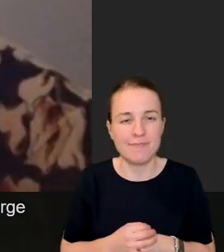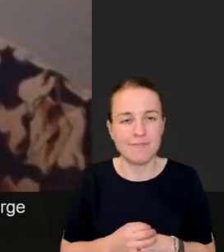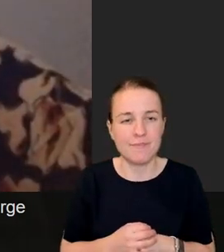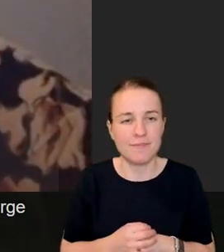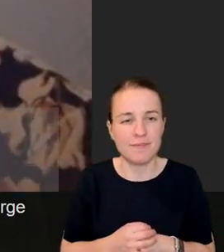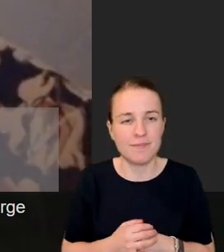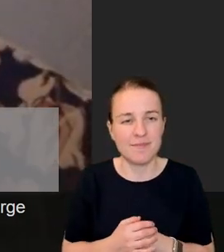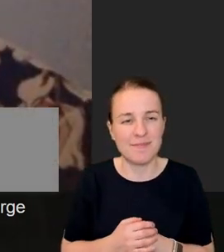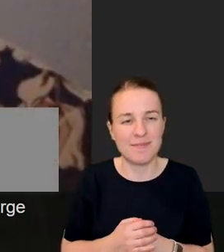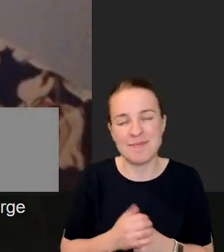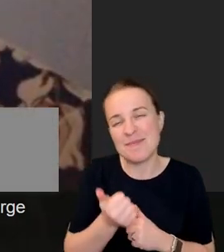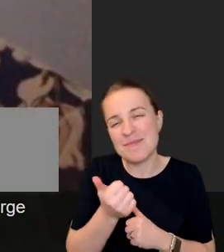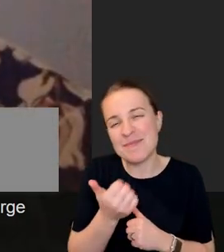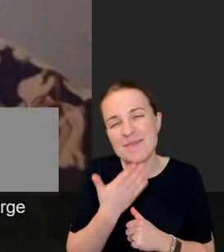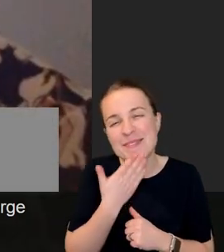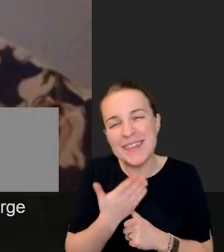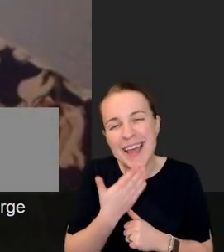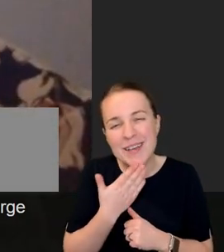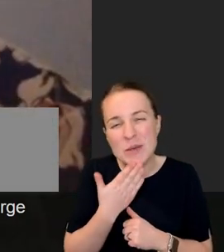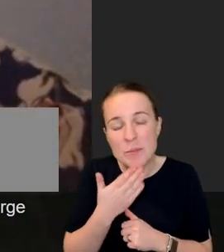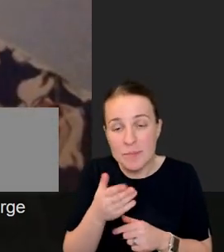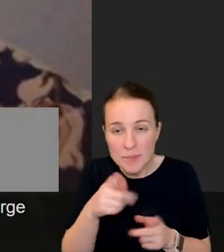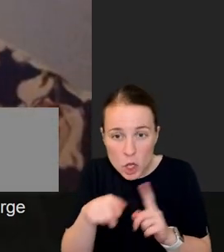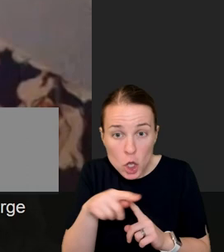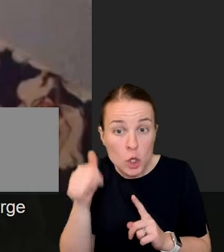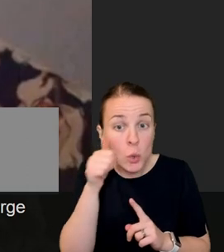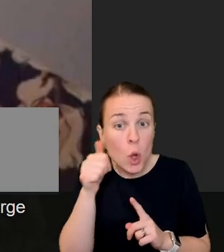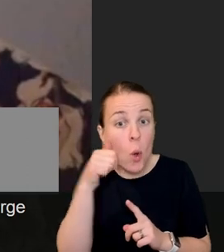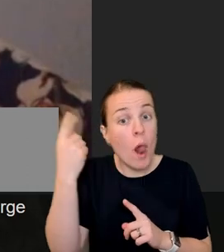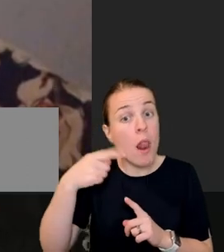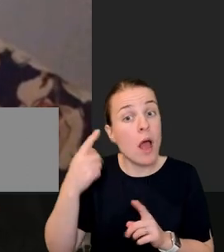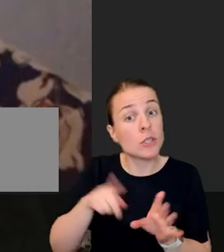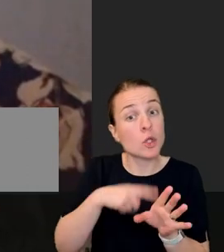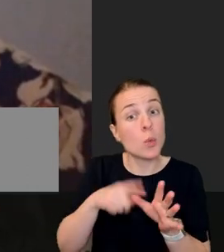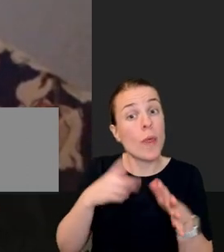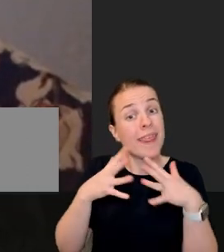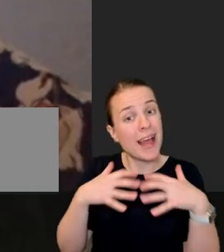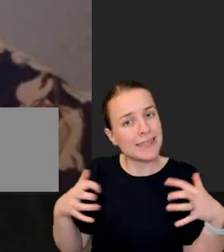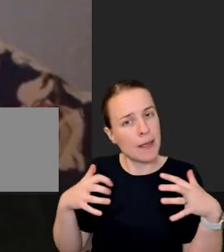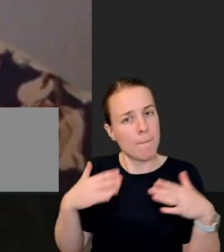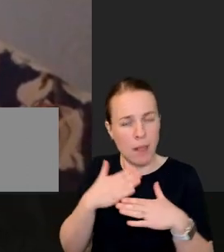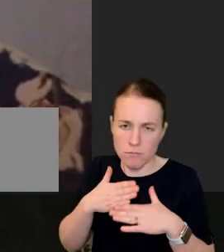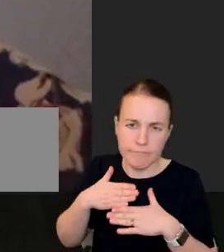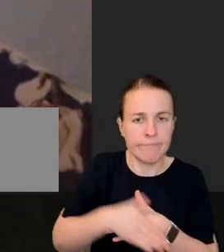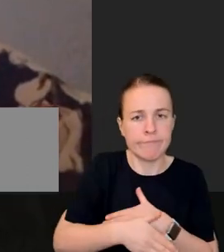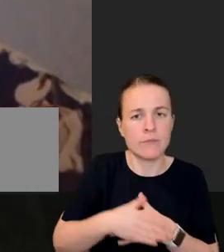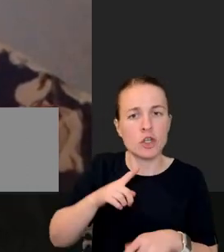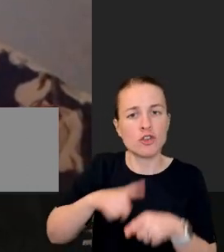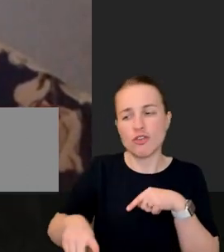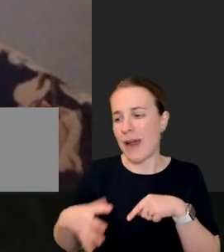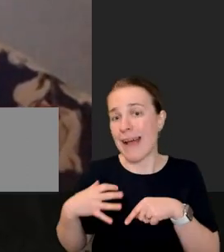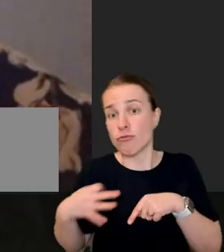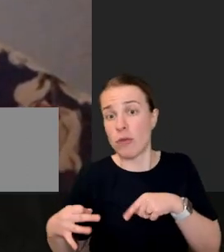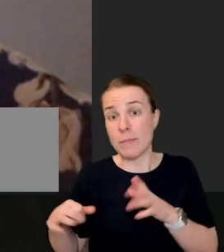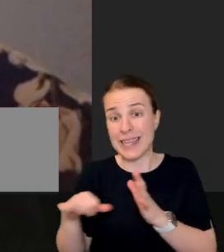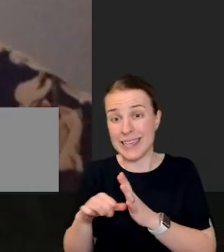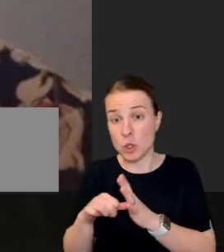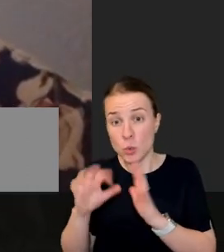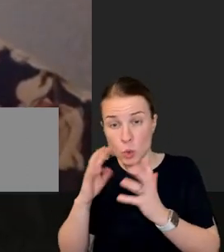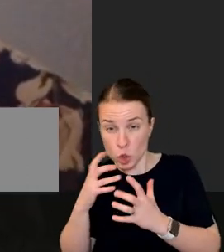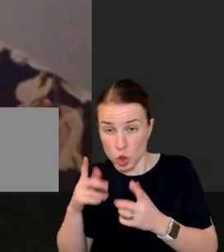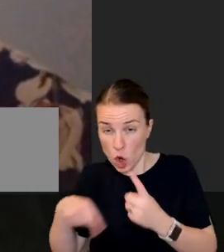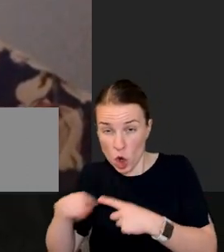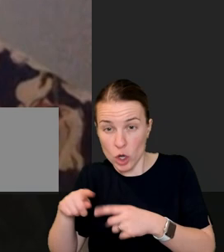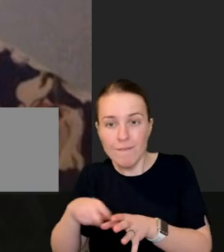Thank you. As you know, the London Youth Assembly works to represent the issues of most concerns of young people across